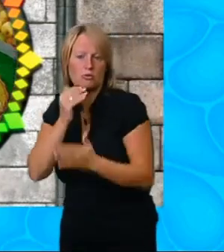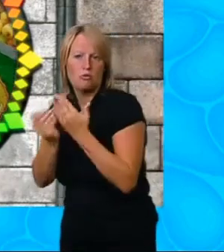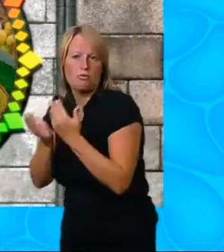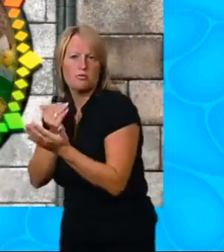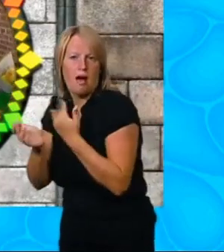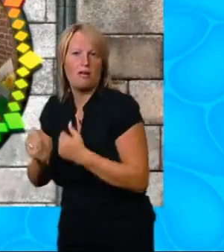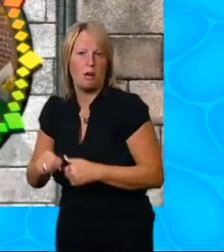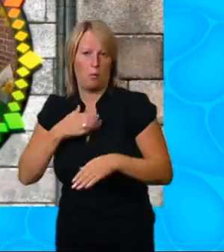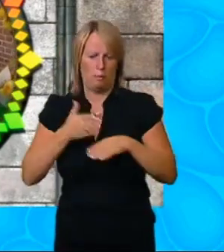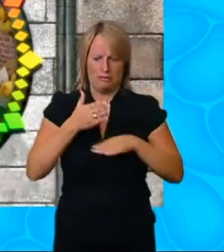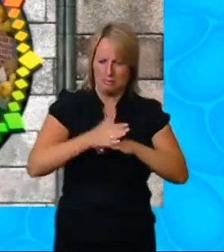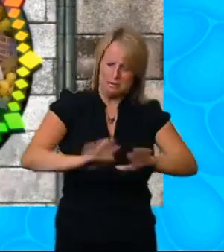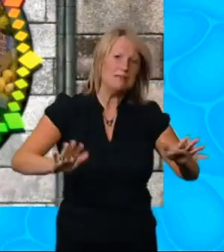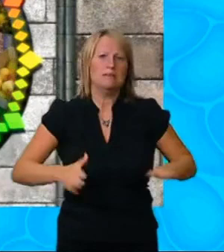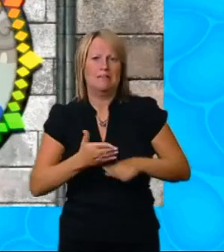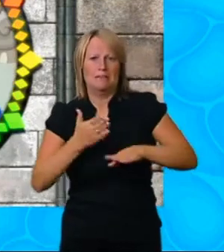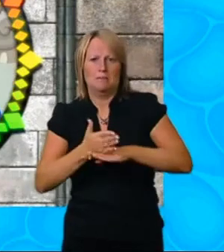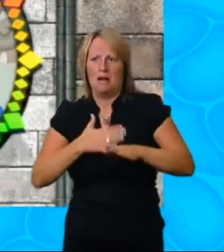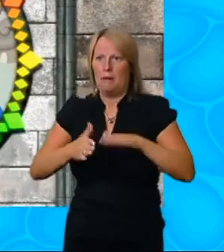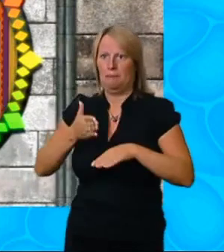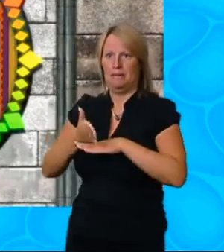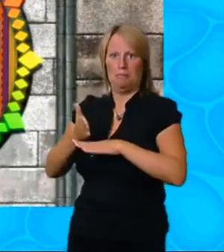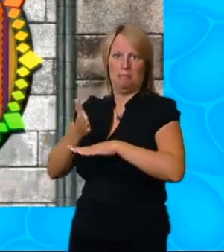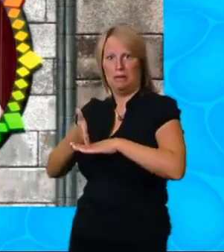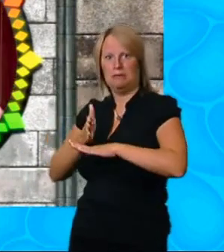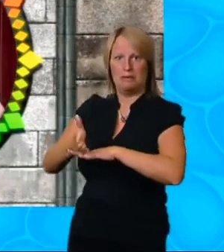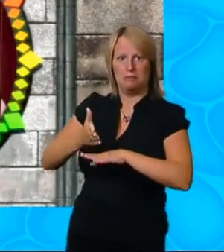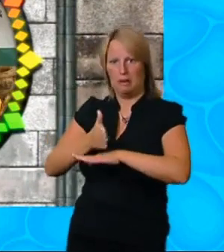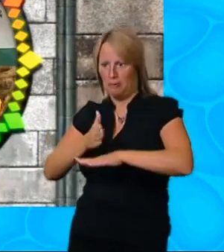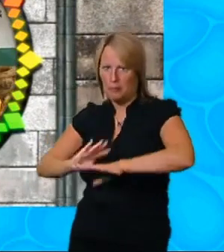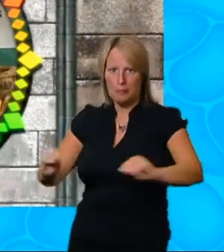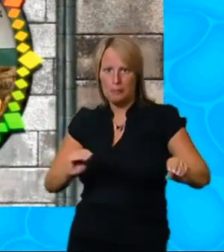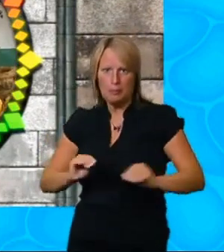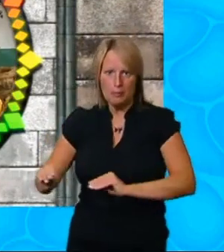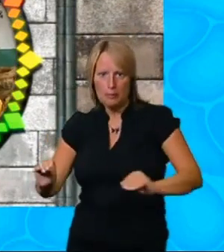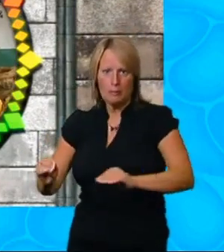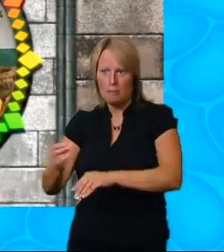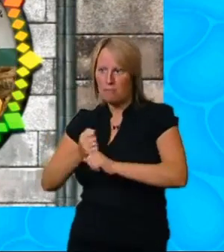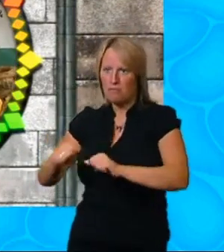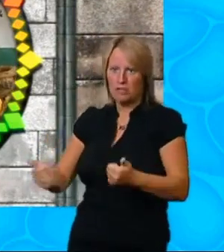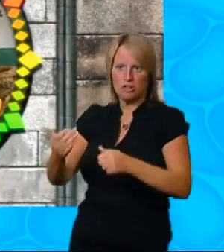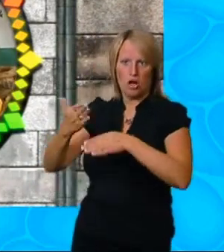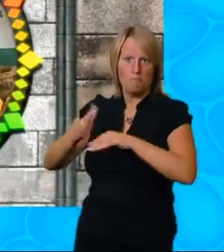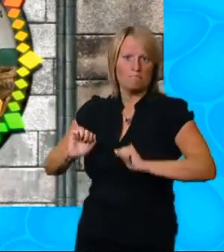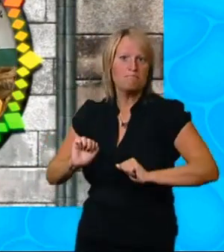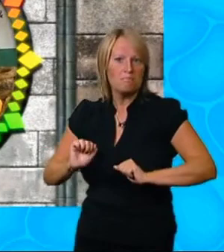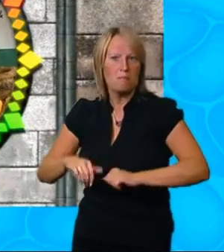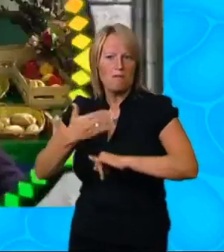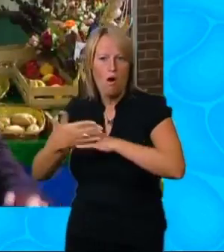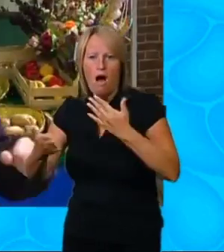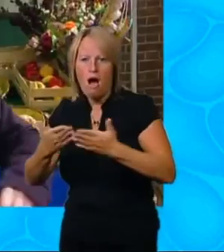do the job on time. Like a busy bee, I'm gonna beat that bong. I'm gonna finish this job before I finish this